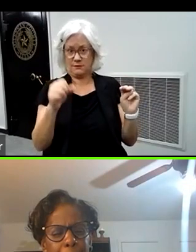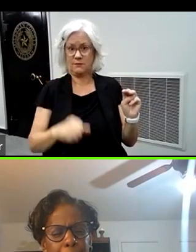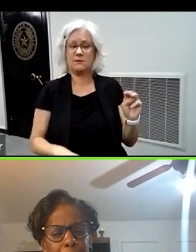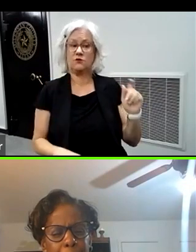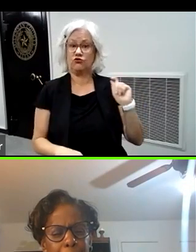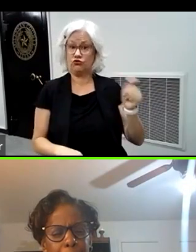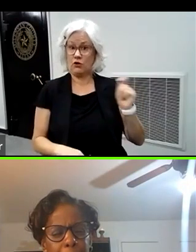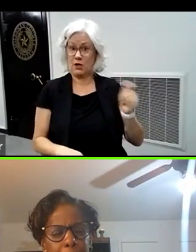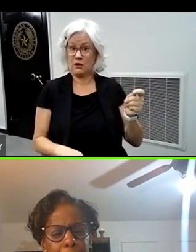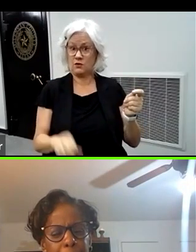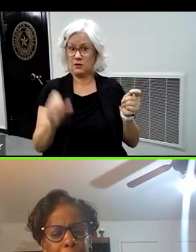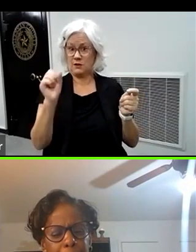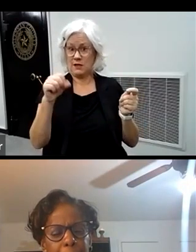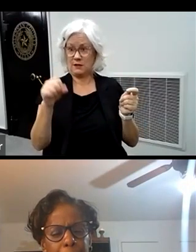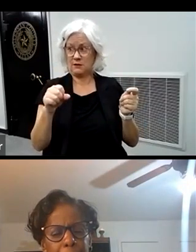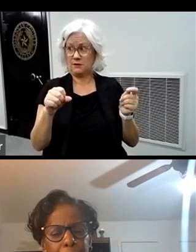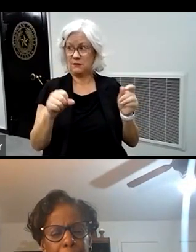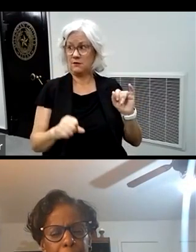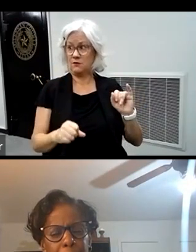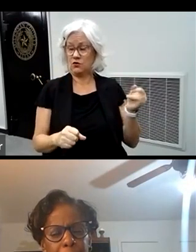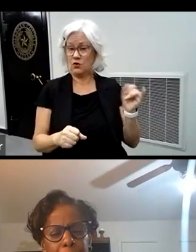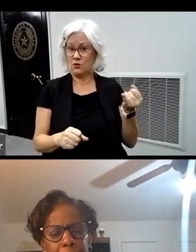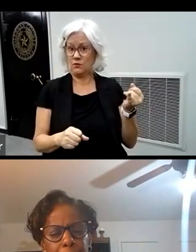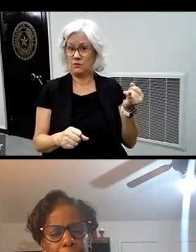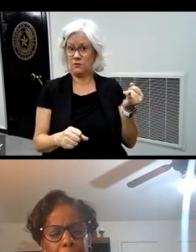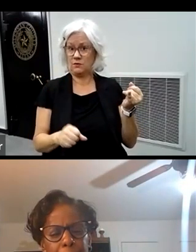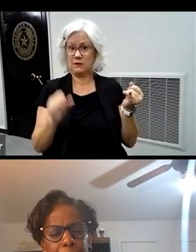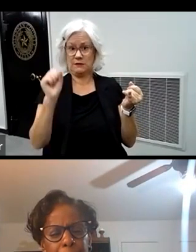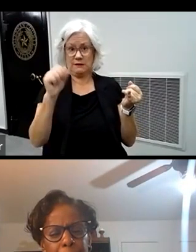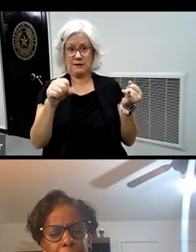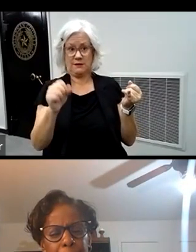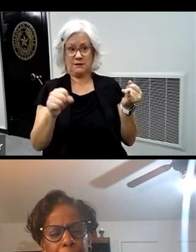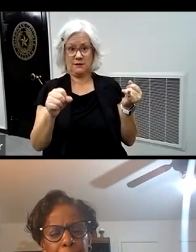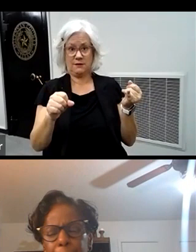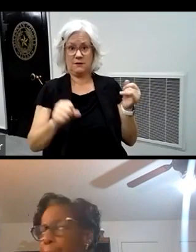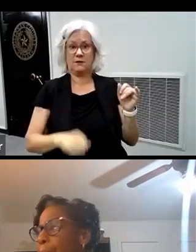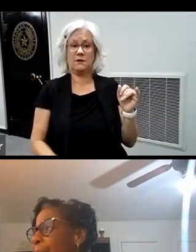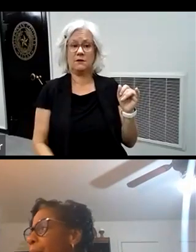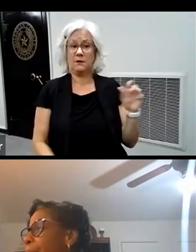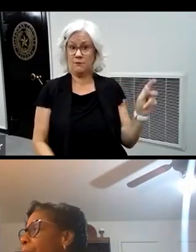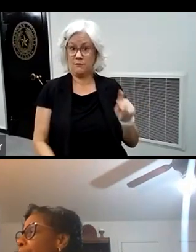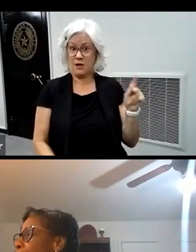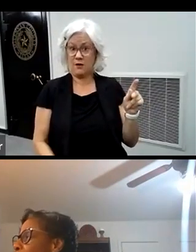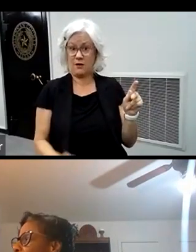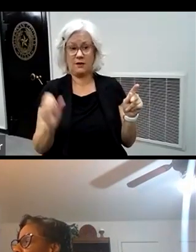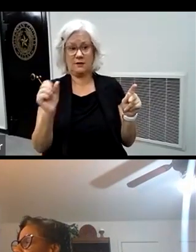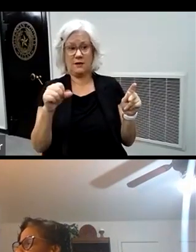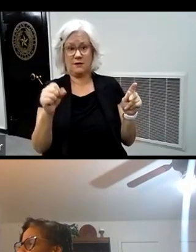Felton, Aye. Commissioner Jones, Aye. Commissioner Perry.